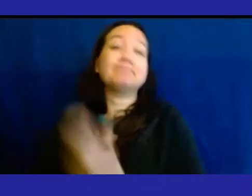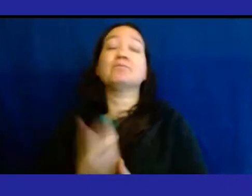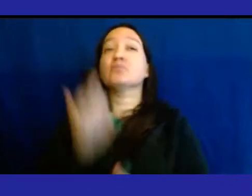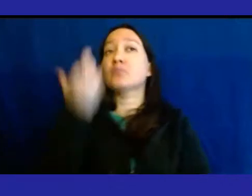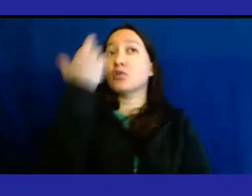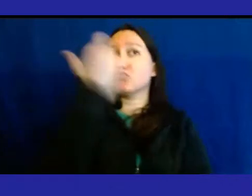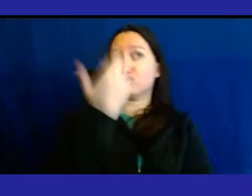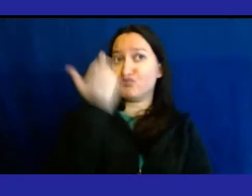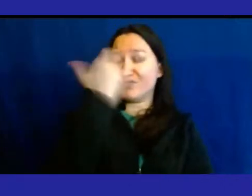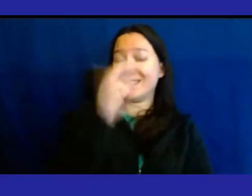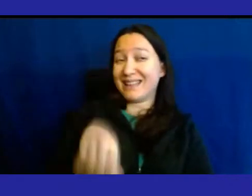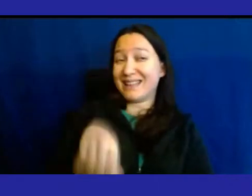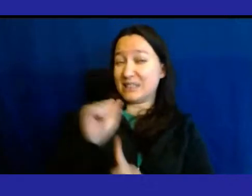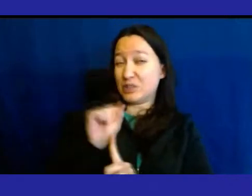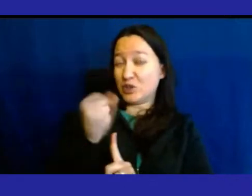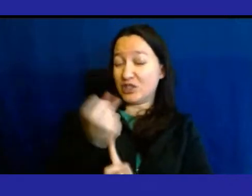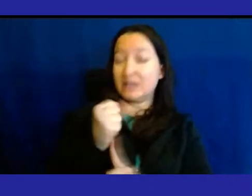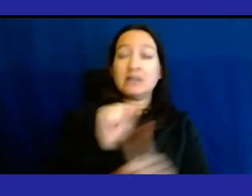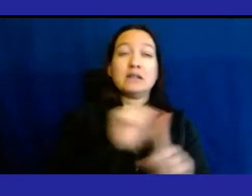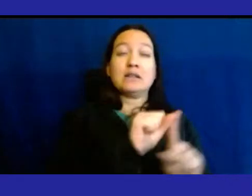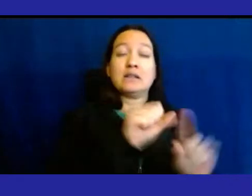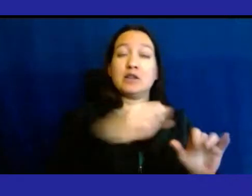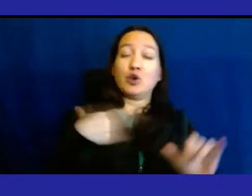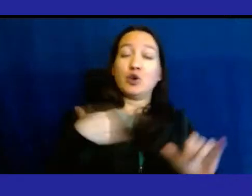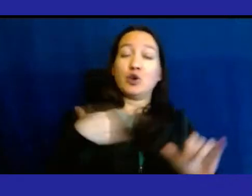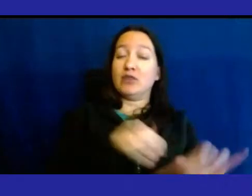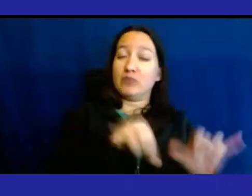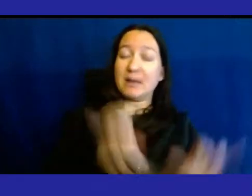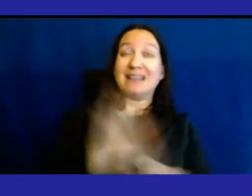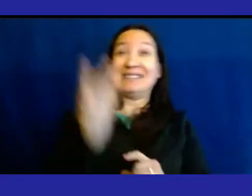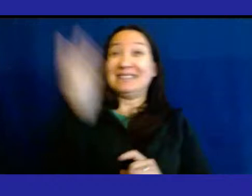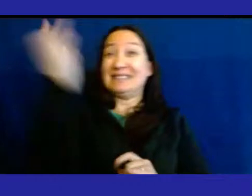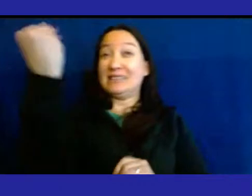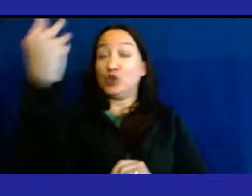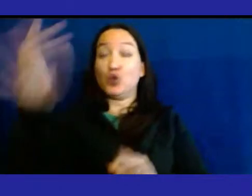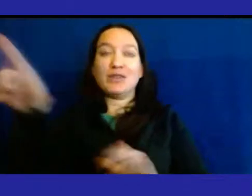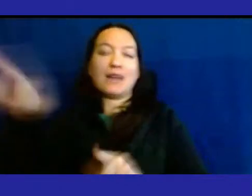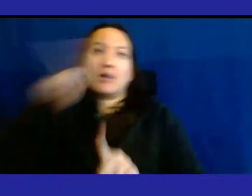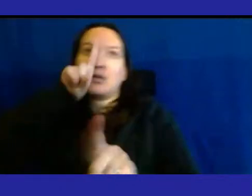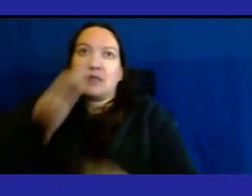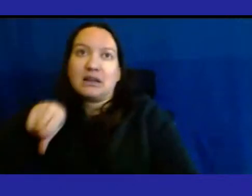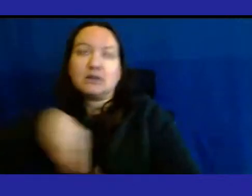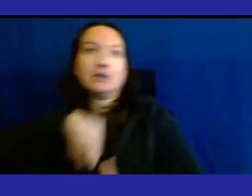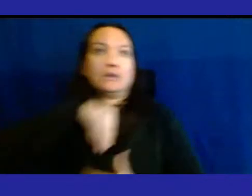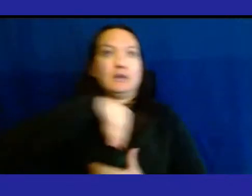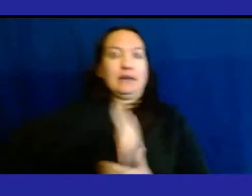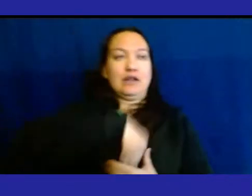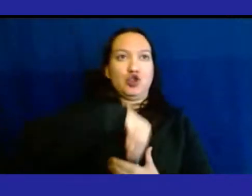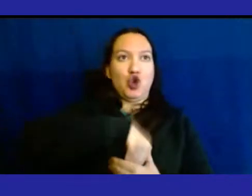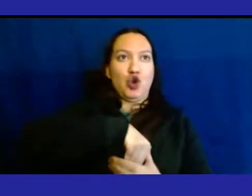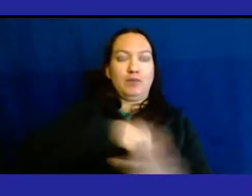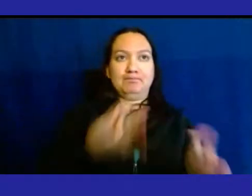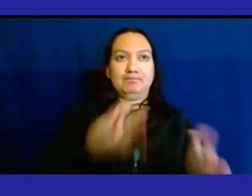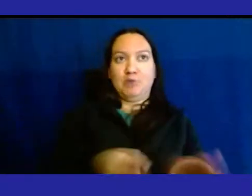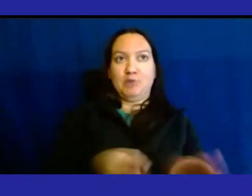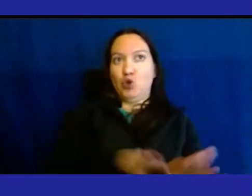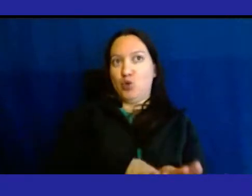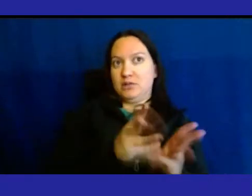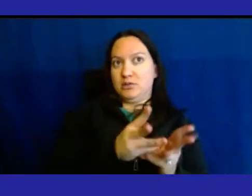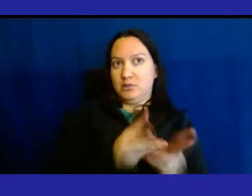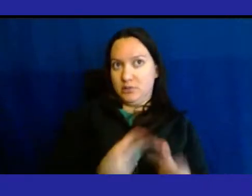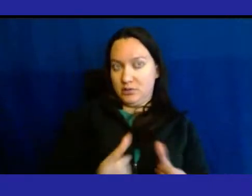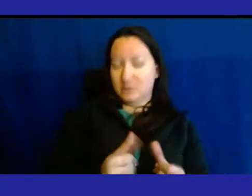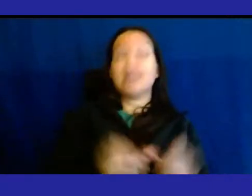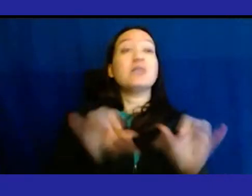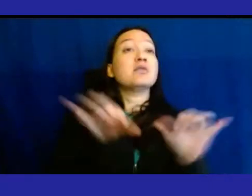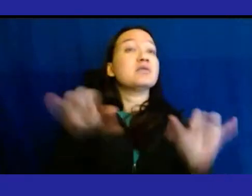in that case, the system would respond to the external complaint and the internal complaint would be closed. So the system's response